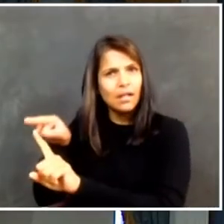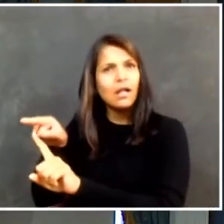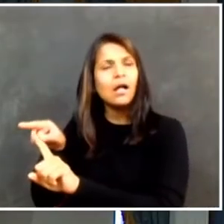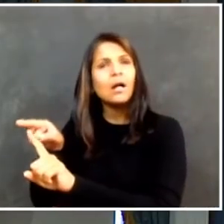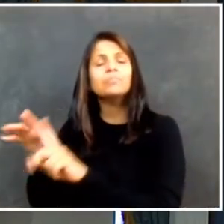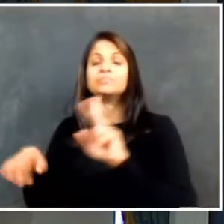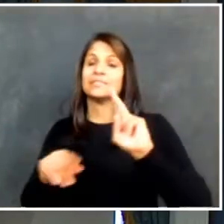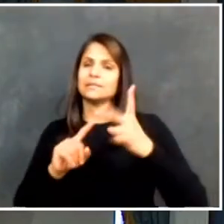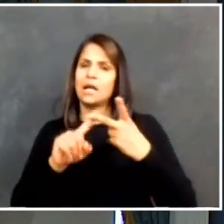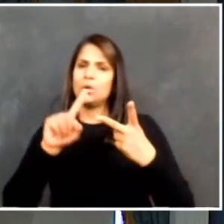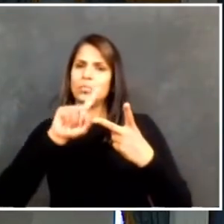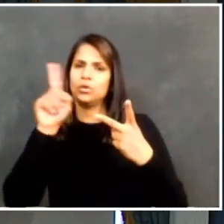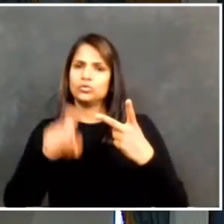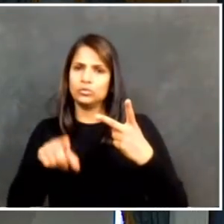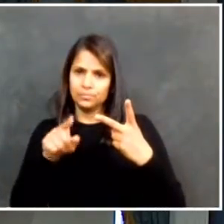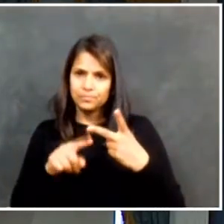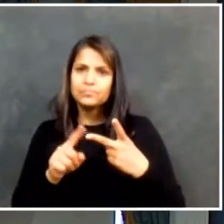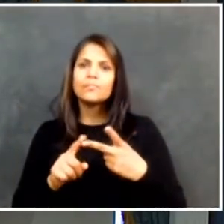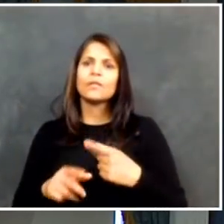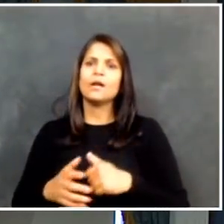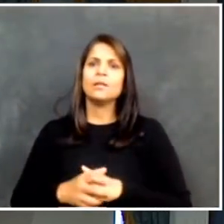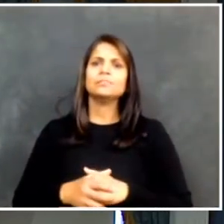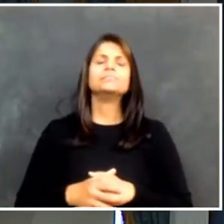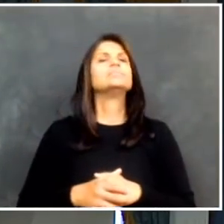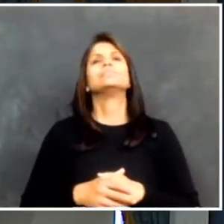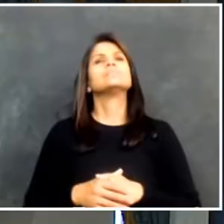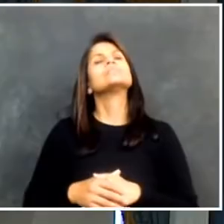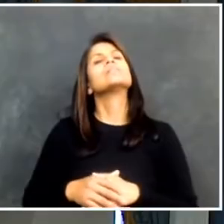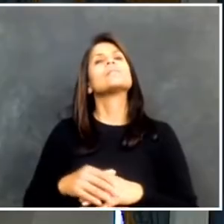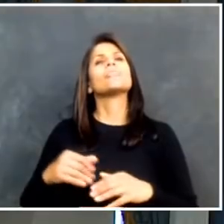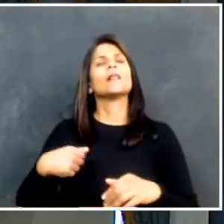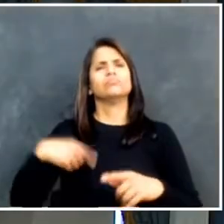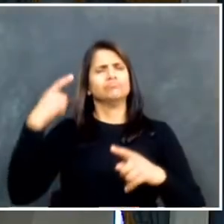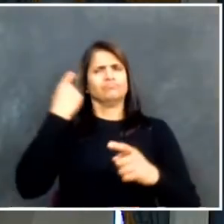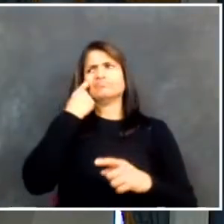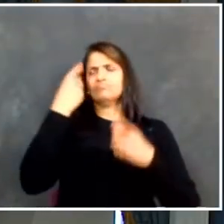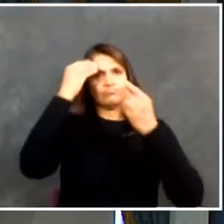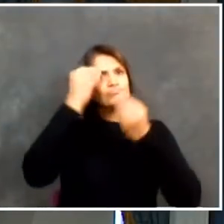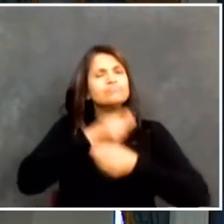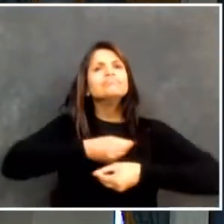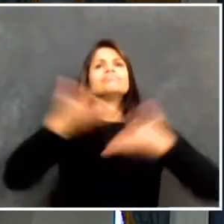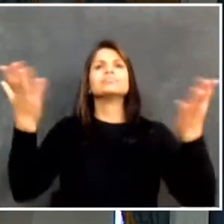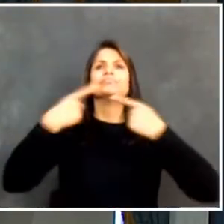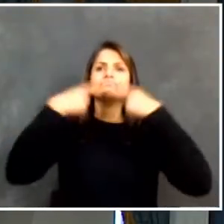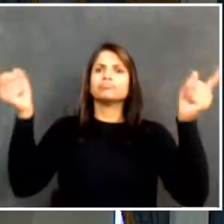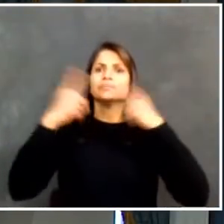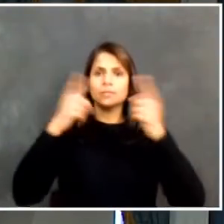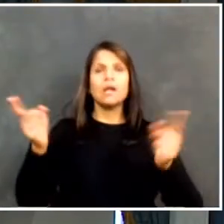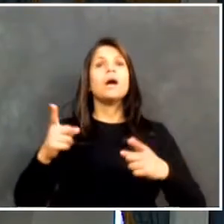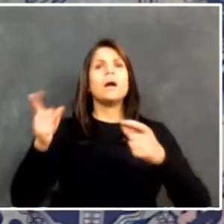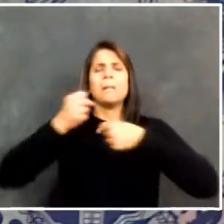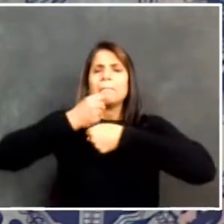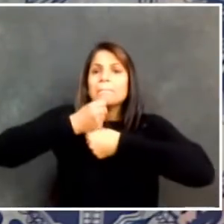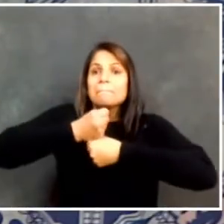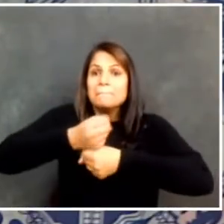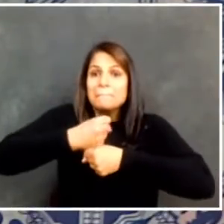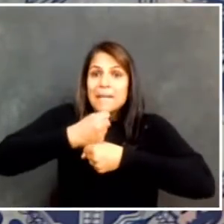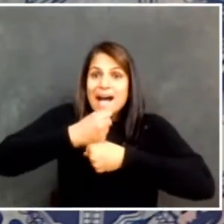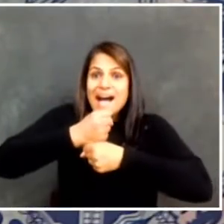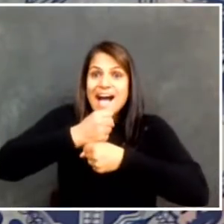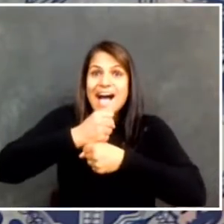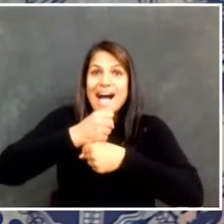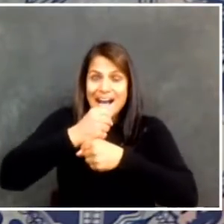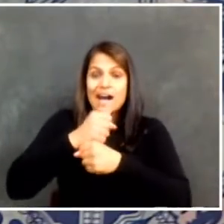active conversations, but no one's actually signed on yet. So was that announcement premature? No, it is